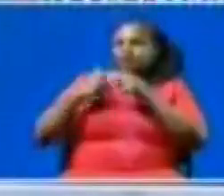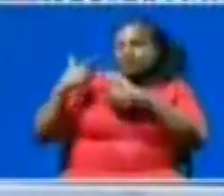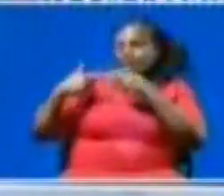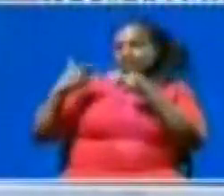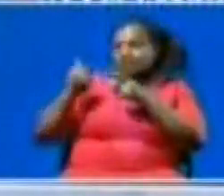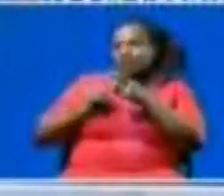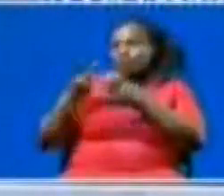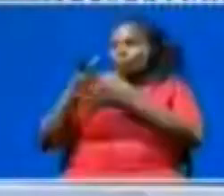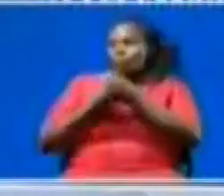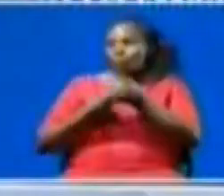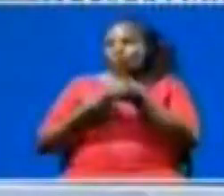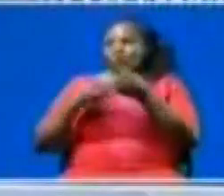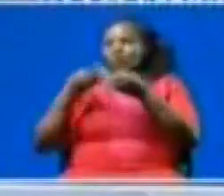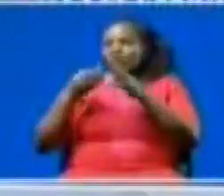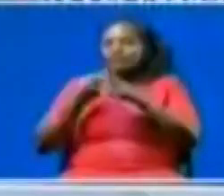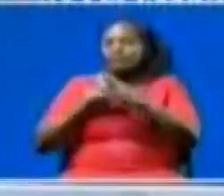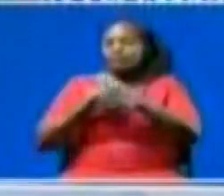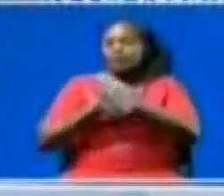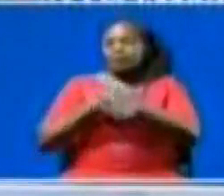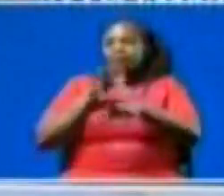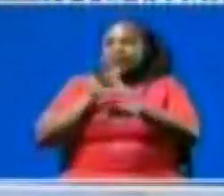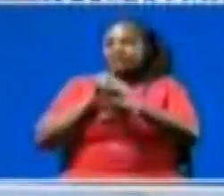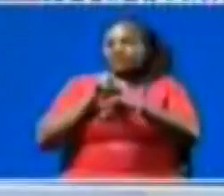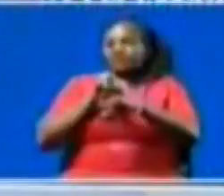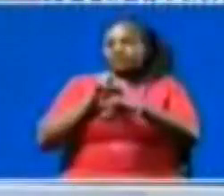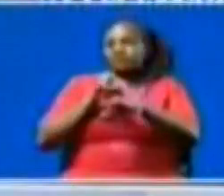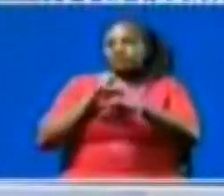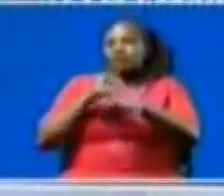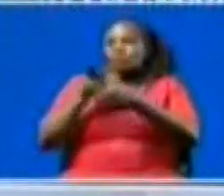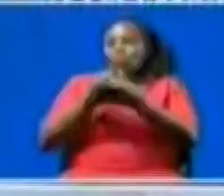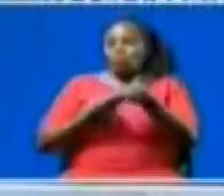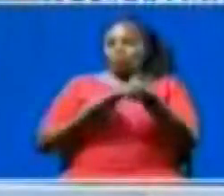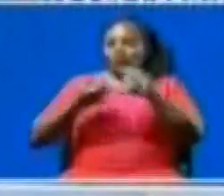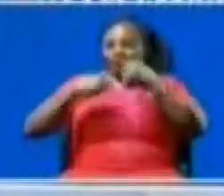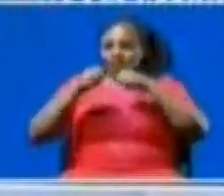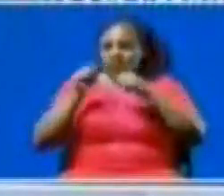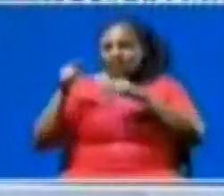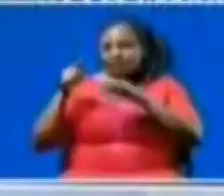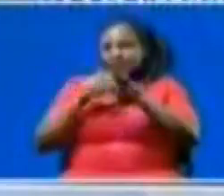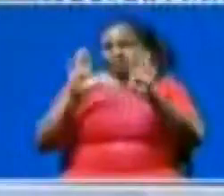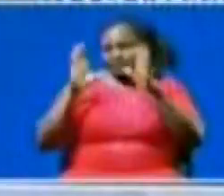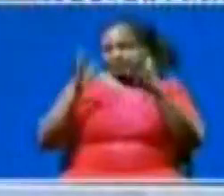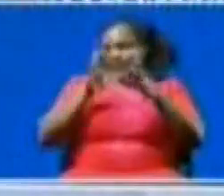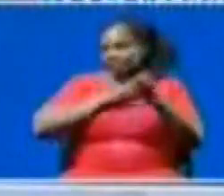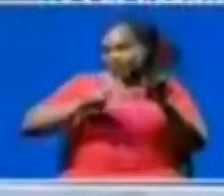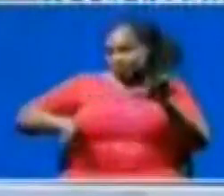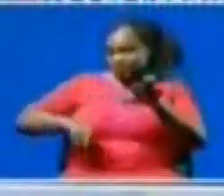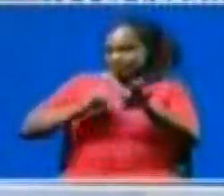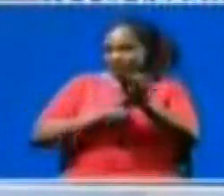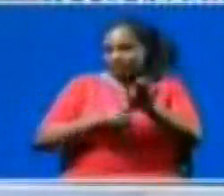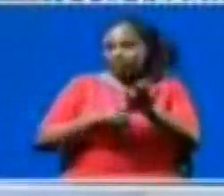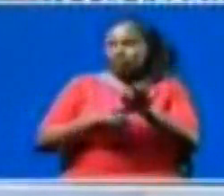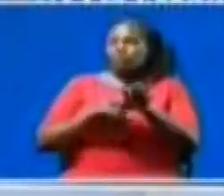old, both cancer-free, but affected by the scourge. They are both taking up action this festive season to ensure more lives